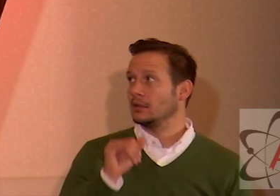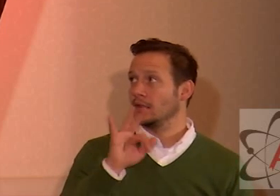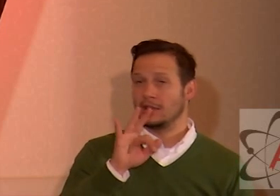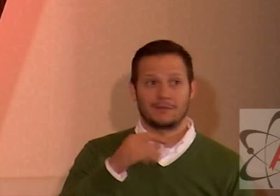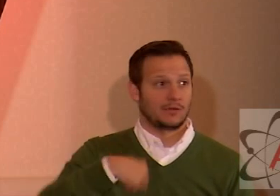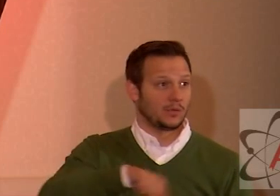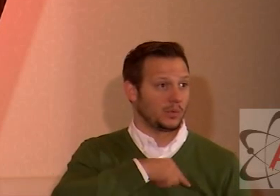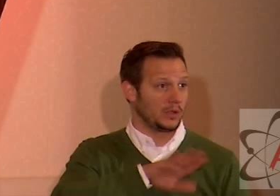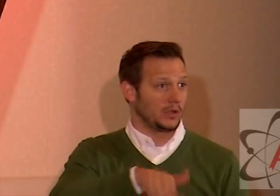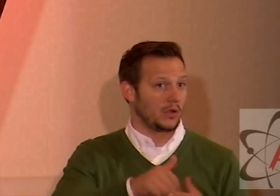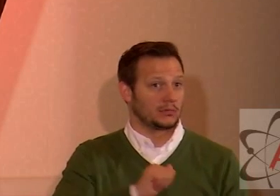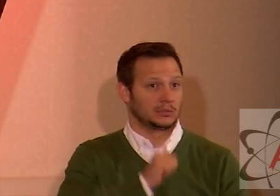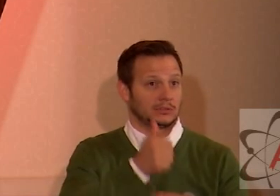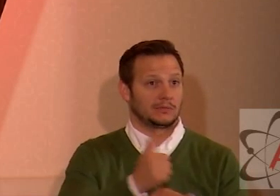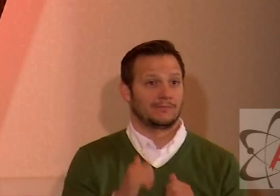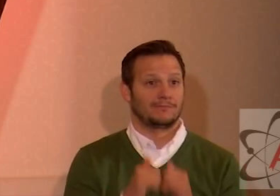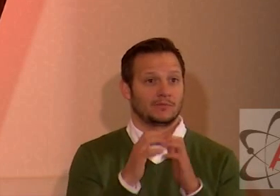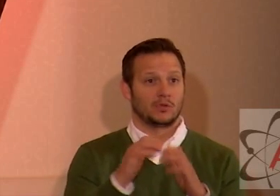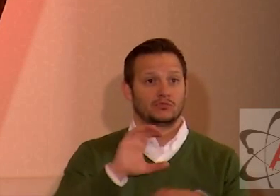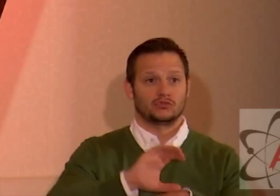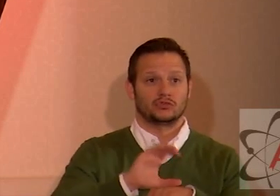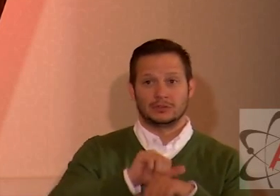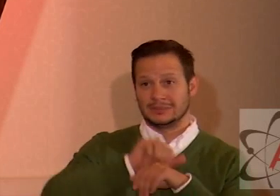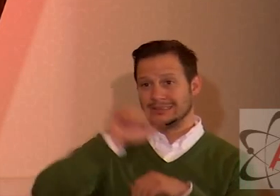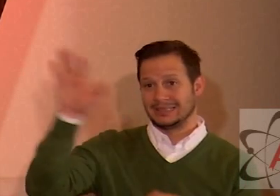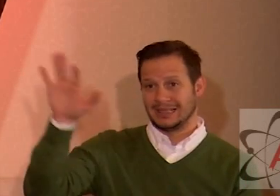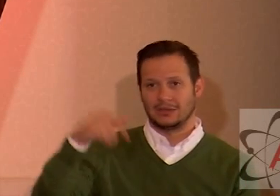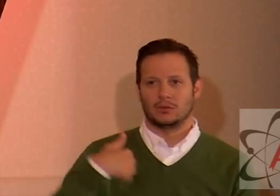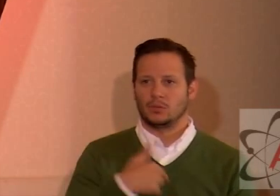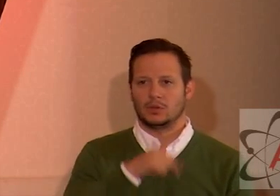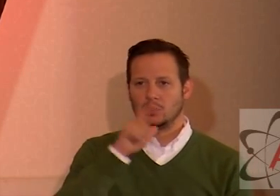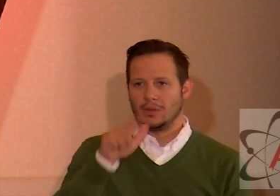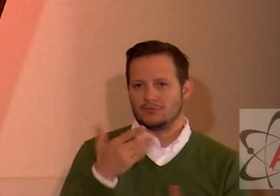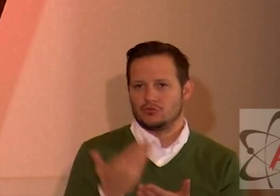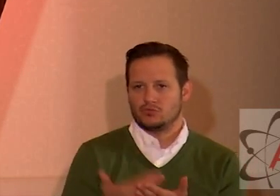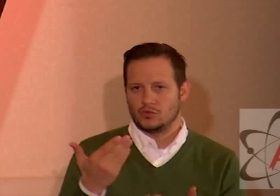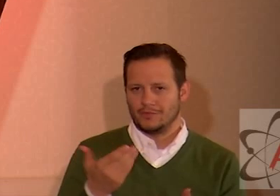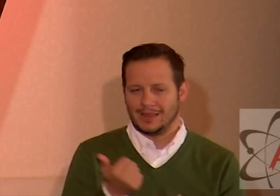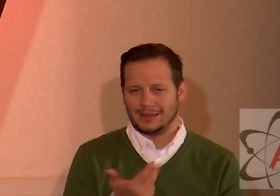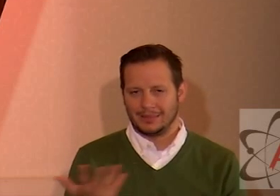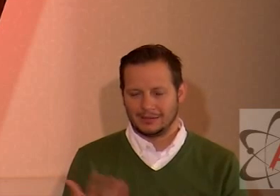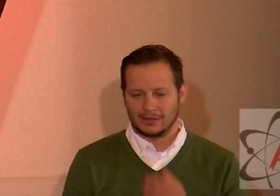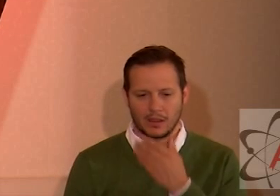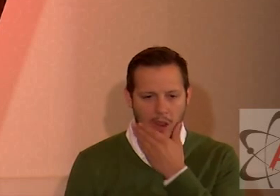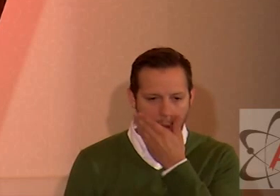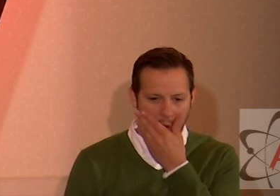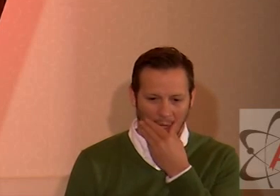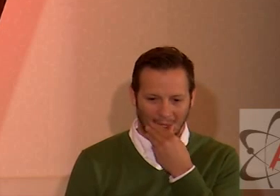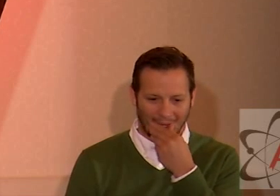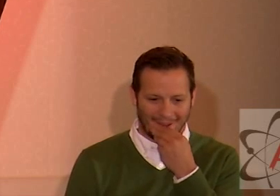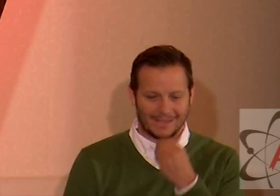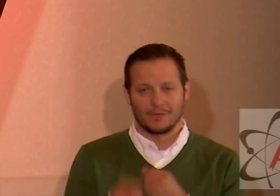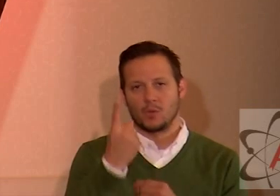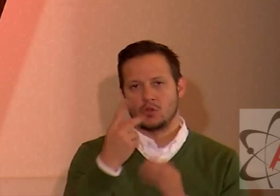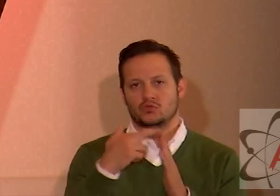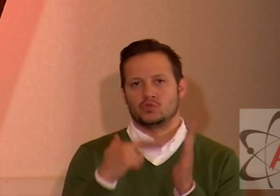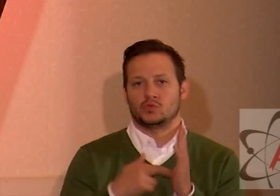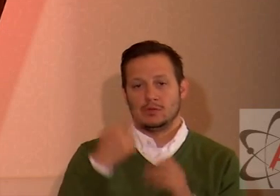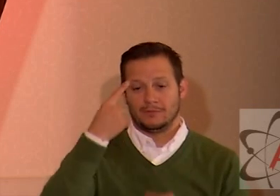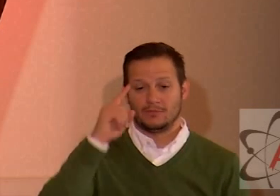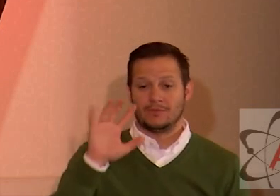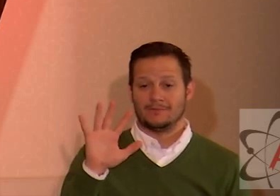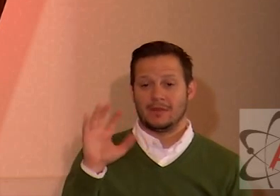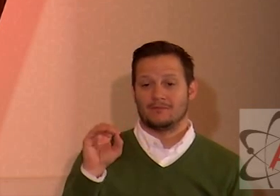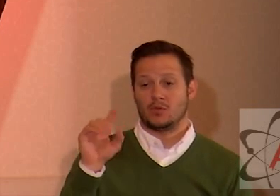a church right now and sent in notice, we wouldn't have to prove anything. One rule, though, for